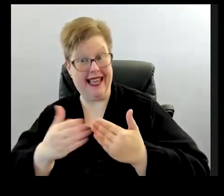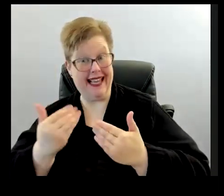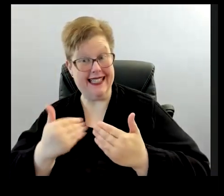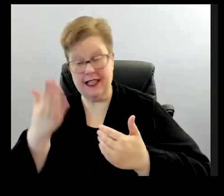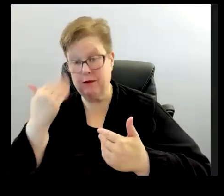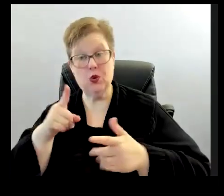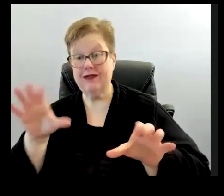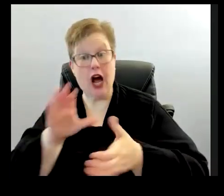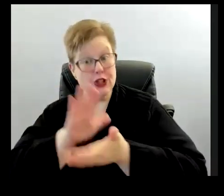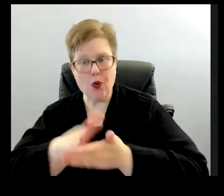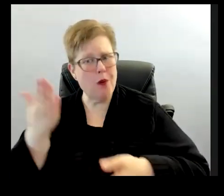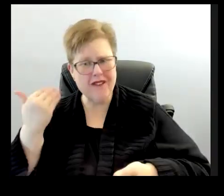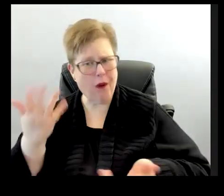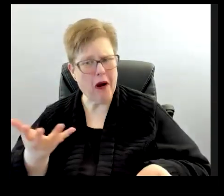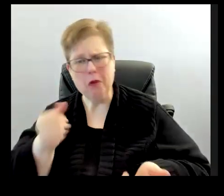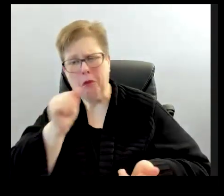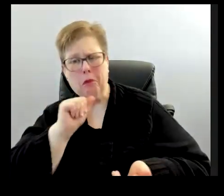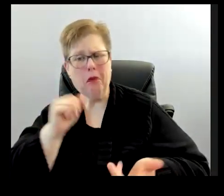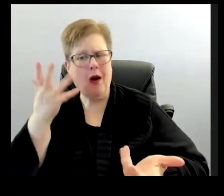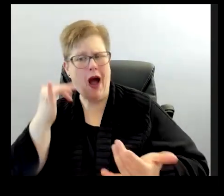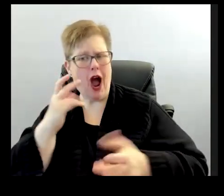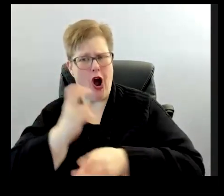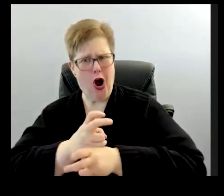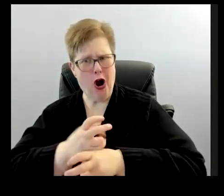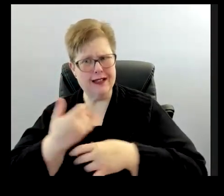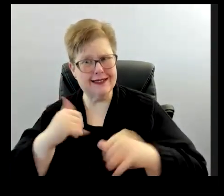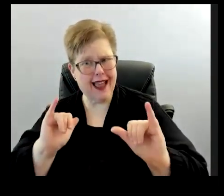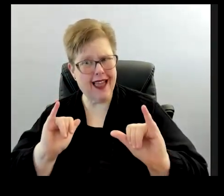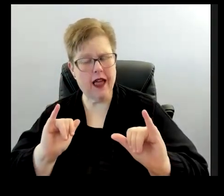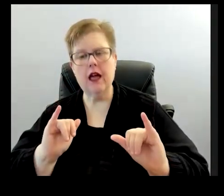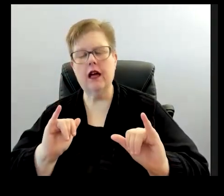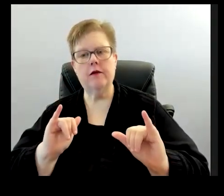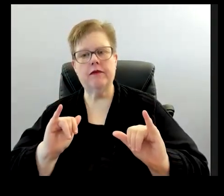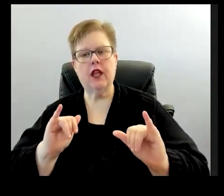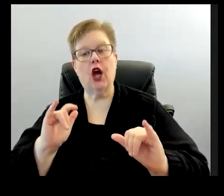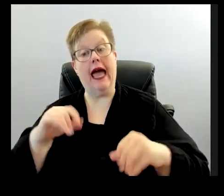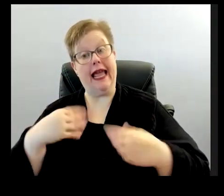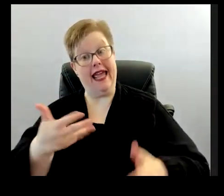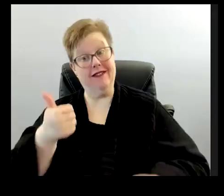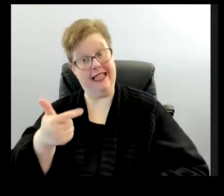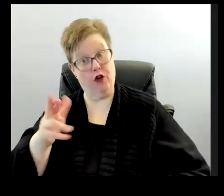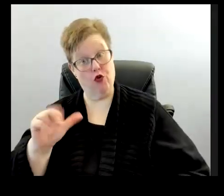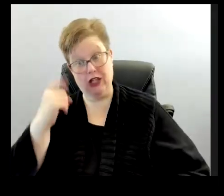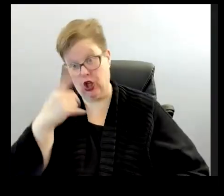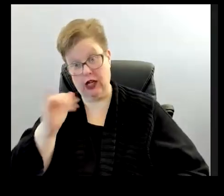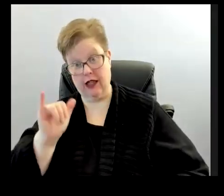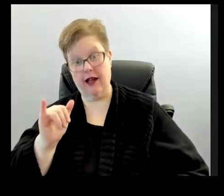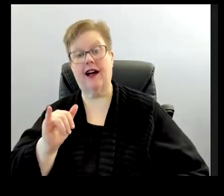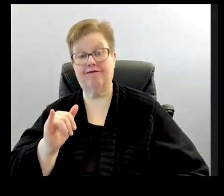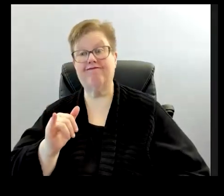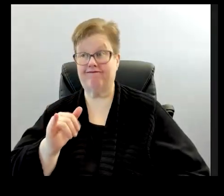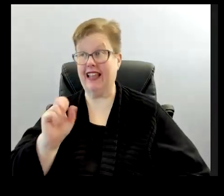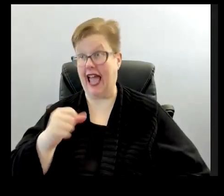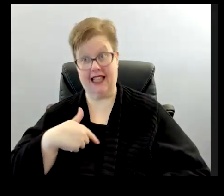because you've done school before. Why is it still so hard? Well, what does giving yourself grace look like? It looks like acknowledging, yes,